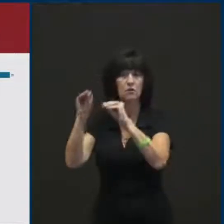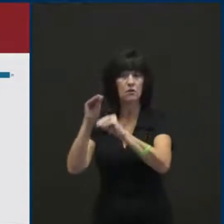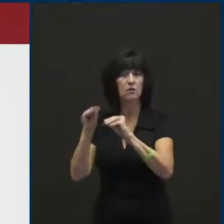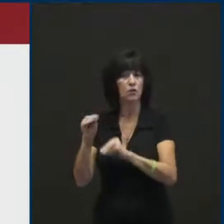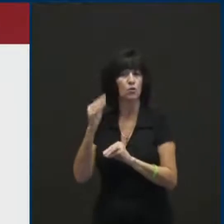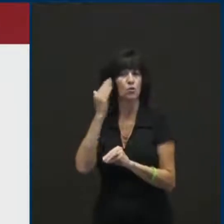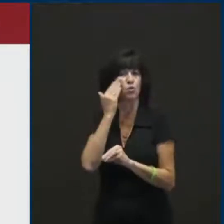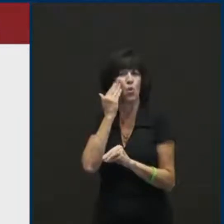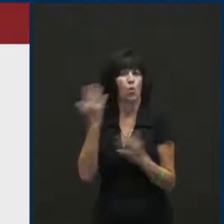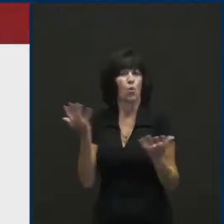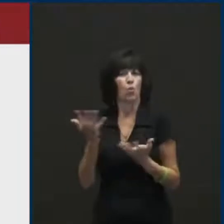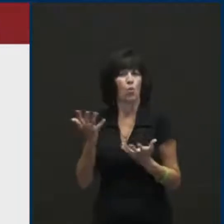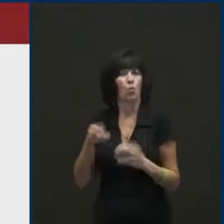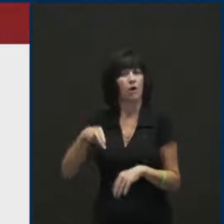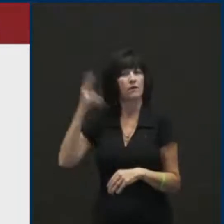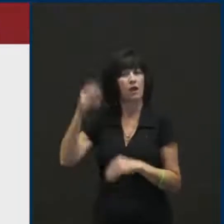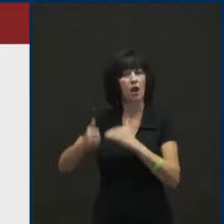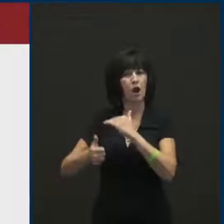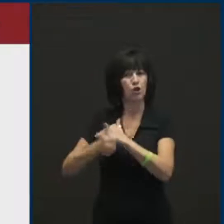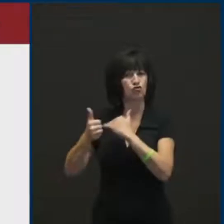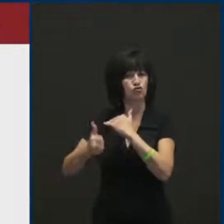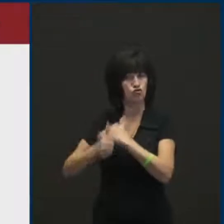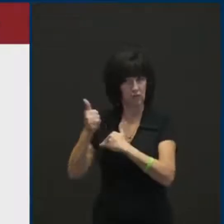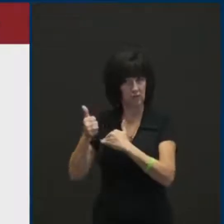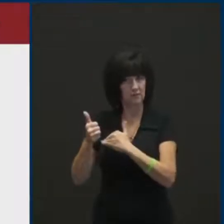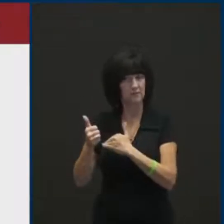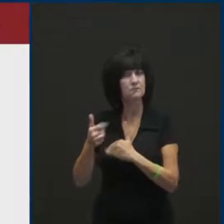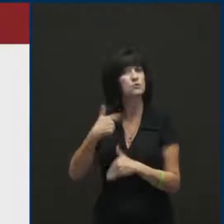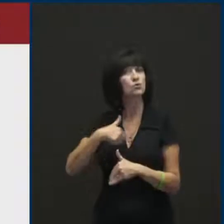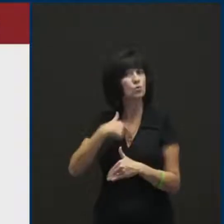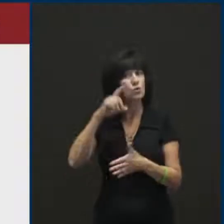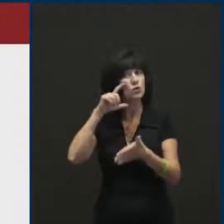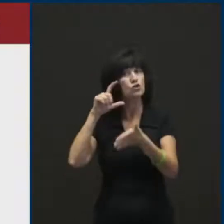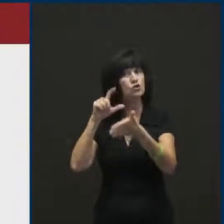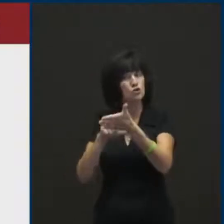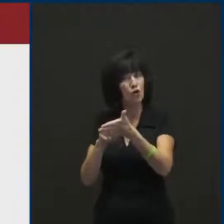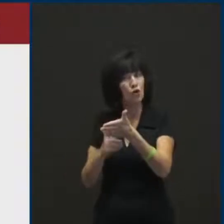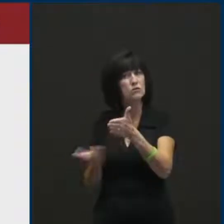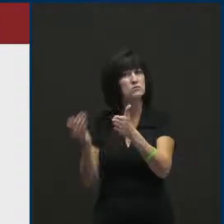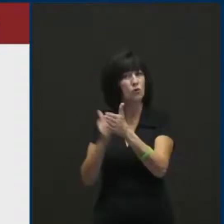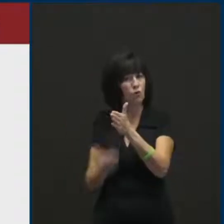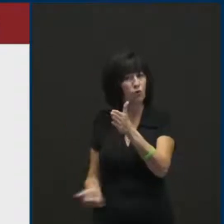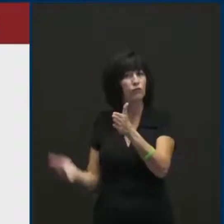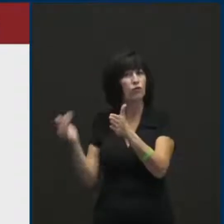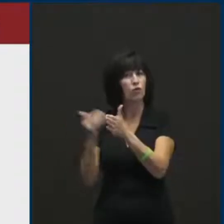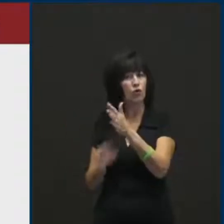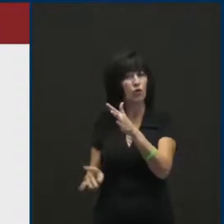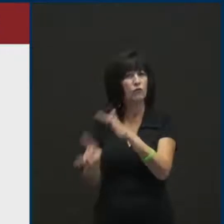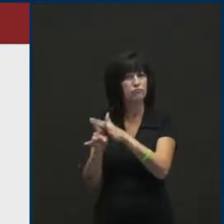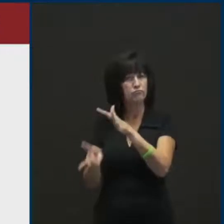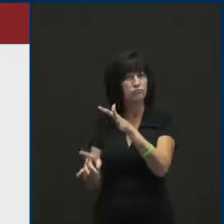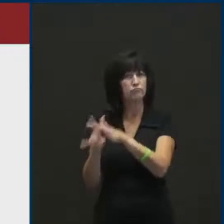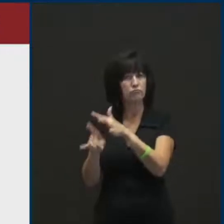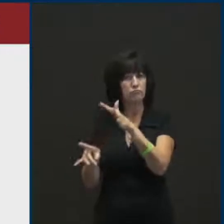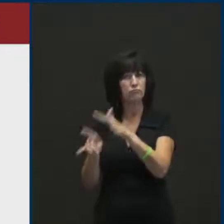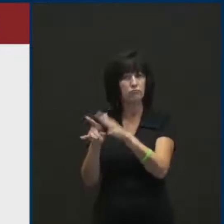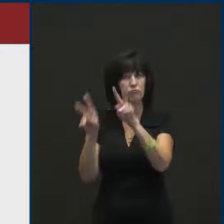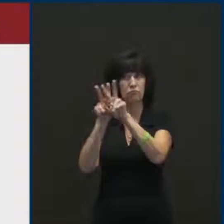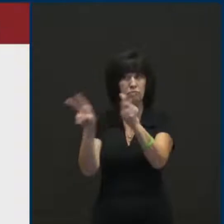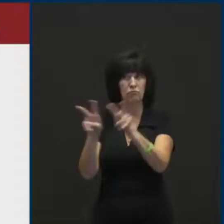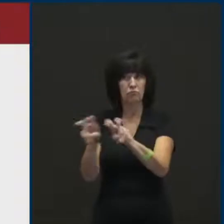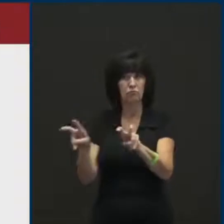next slide, we show that, again, and consistently throughout the months that we've been looking at these